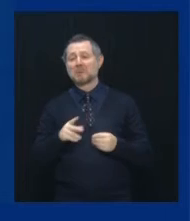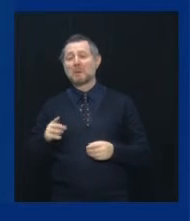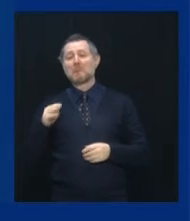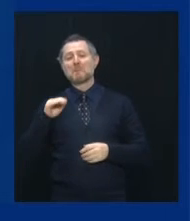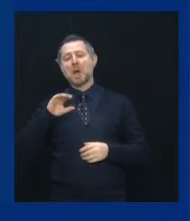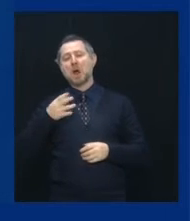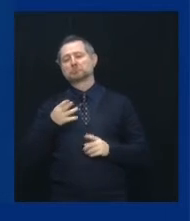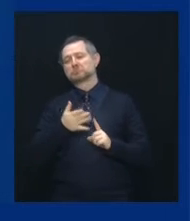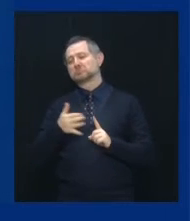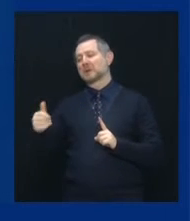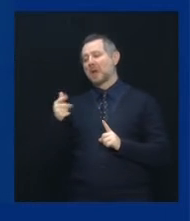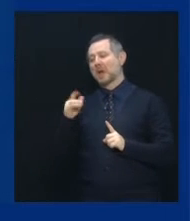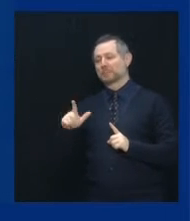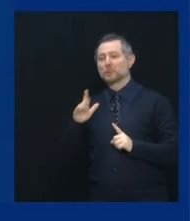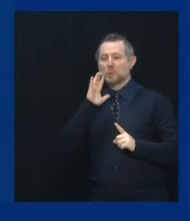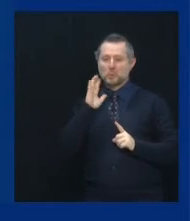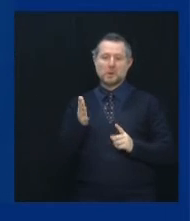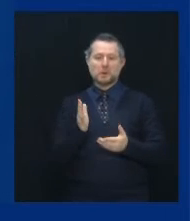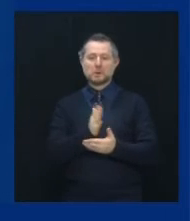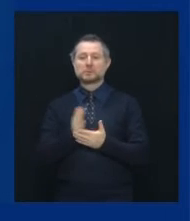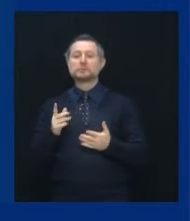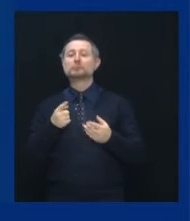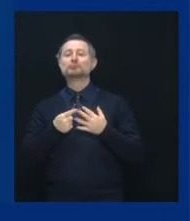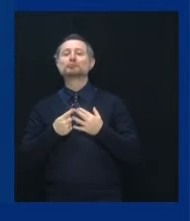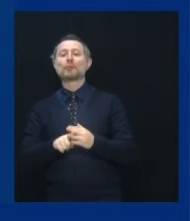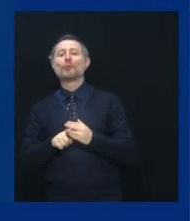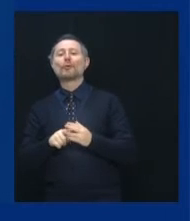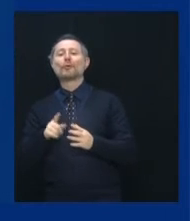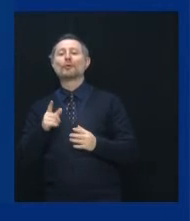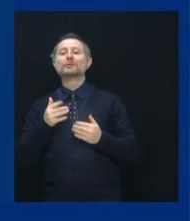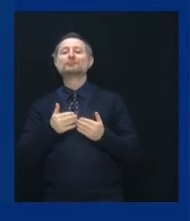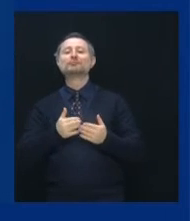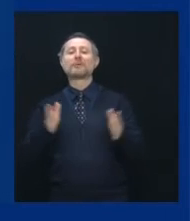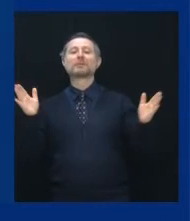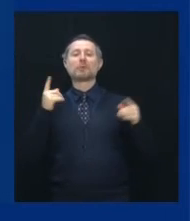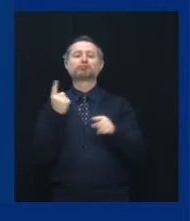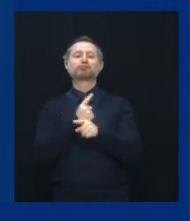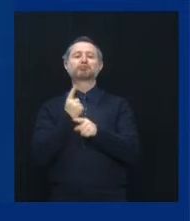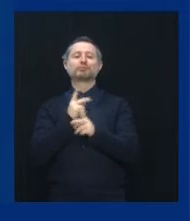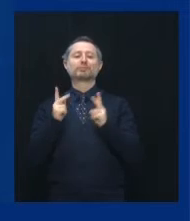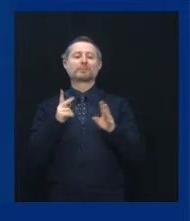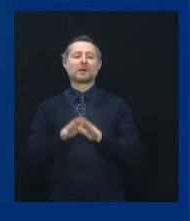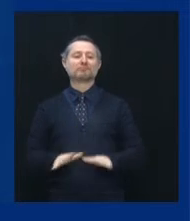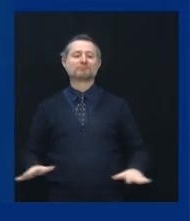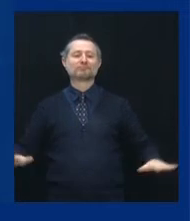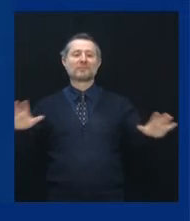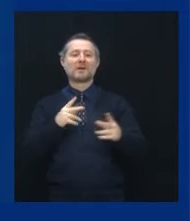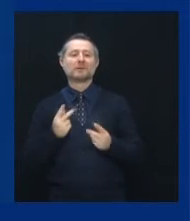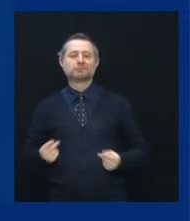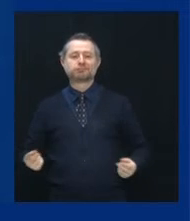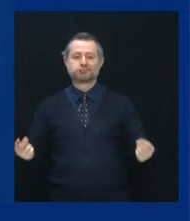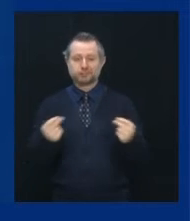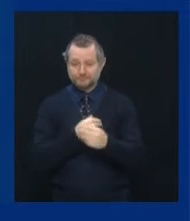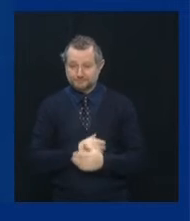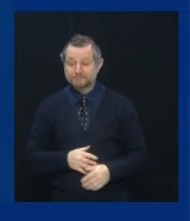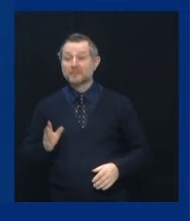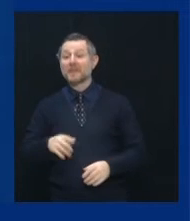large-scale general population distribution. We will have